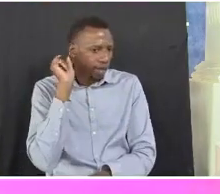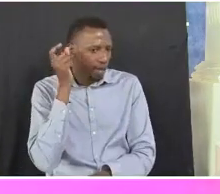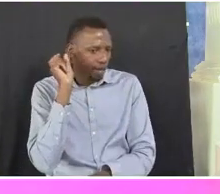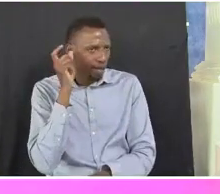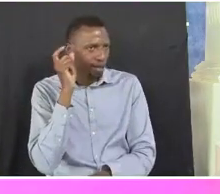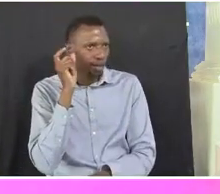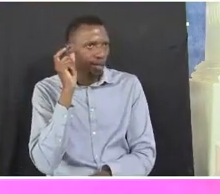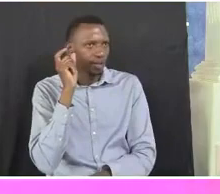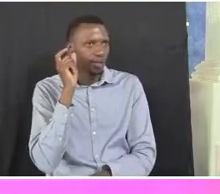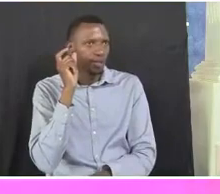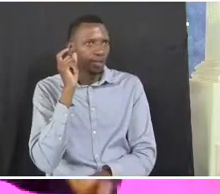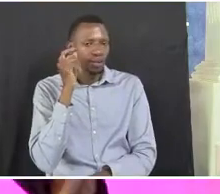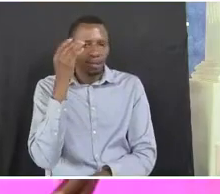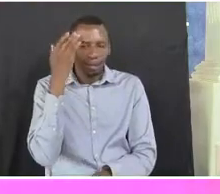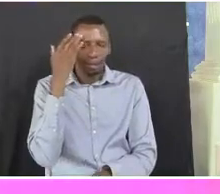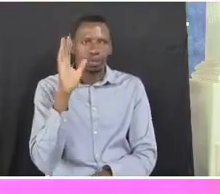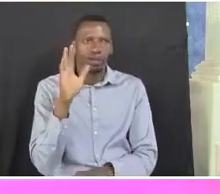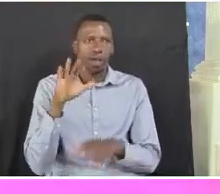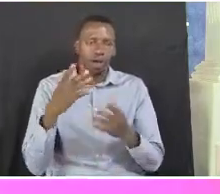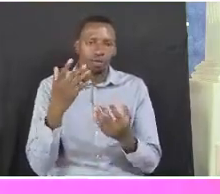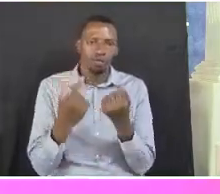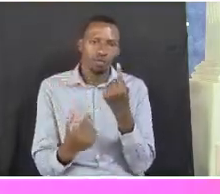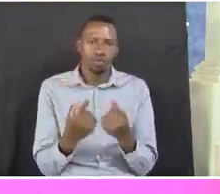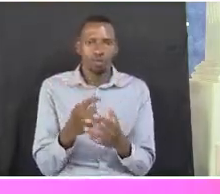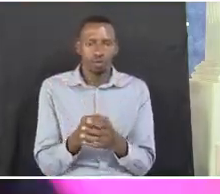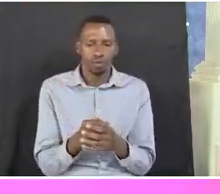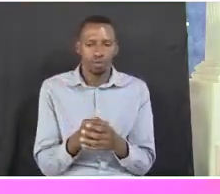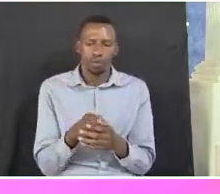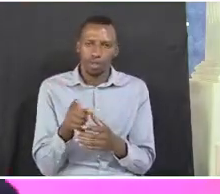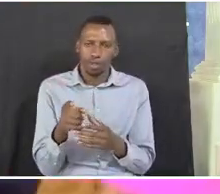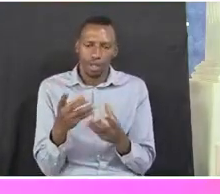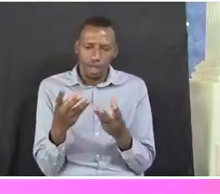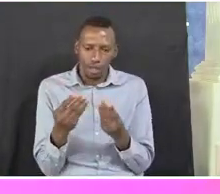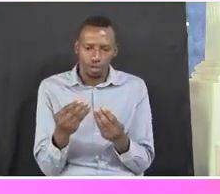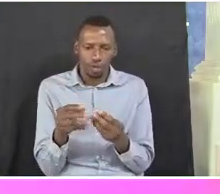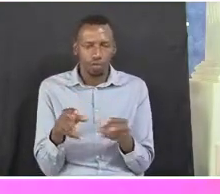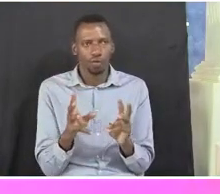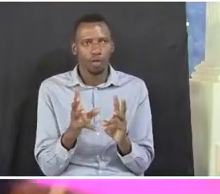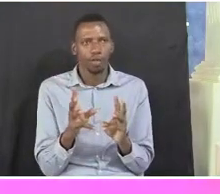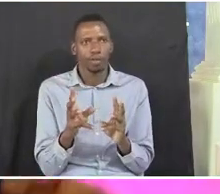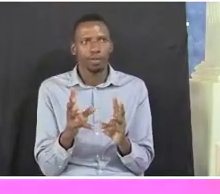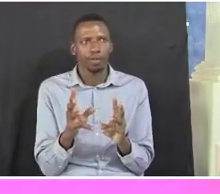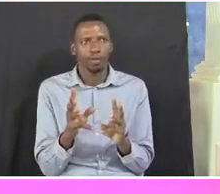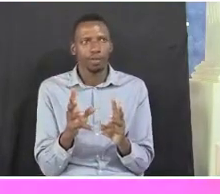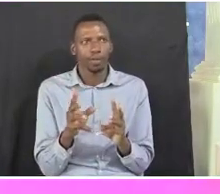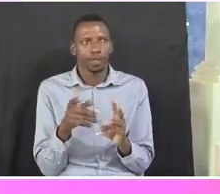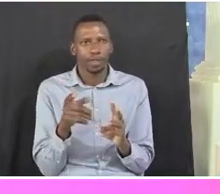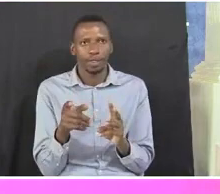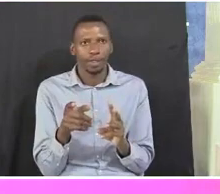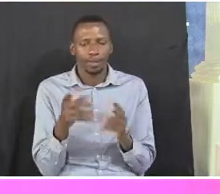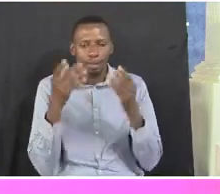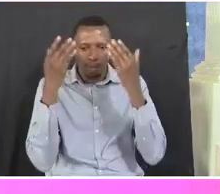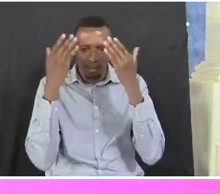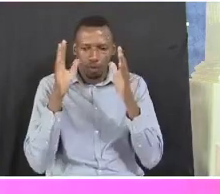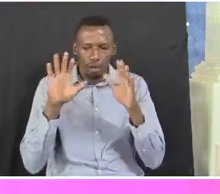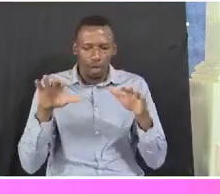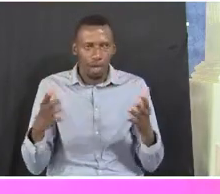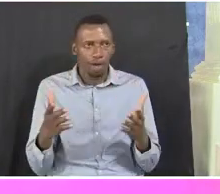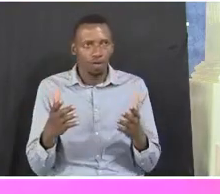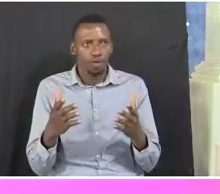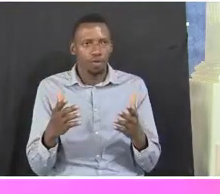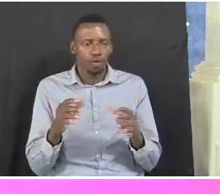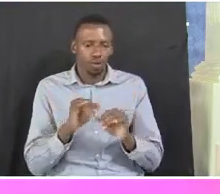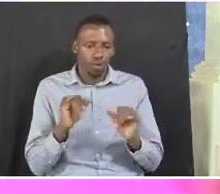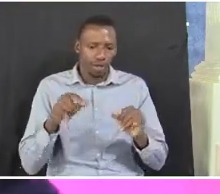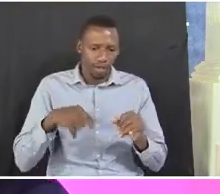roughly. This one was handled in a softest way on planet Earth. She doesn't know how to pet